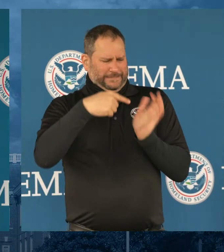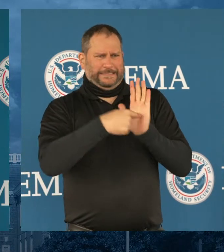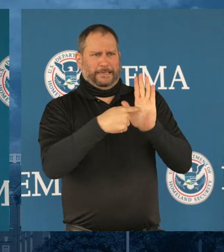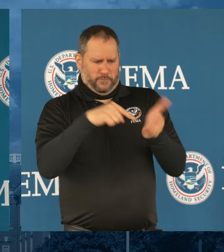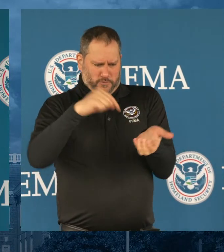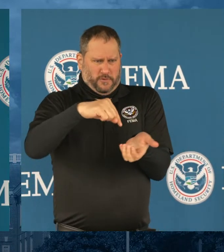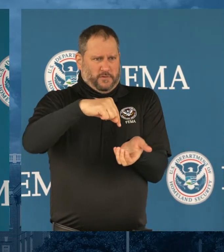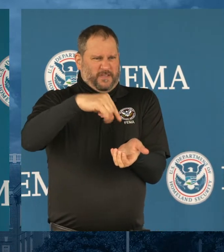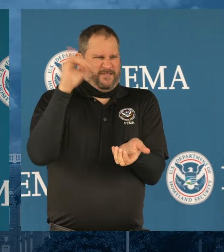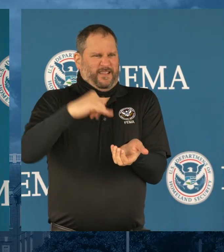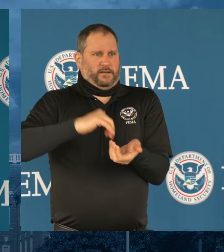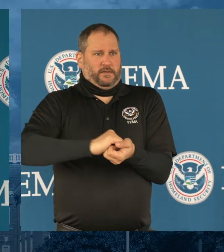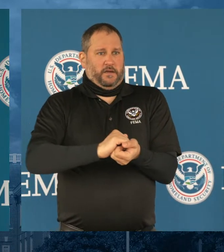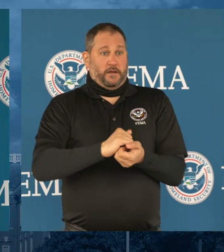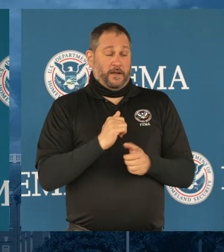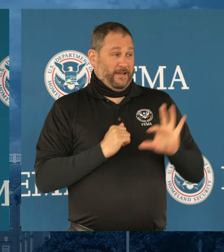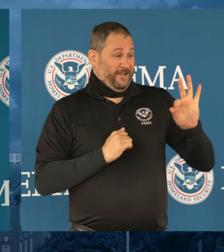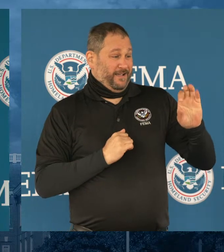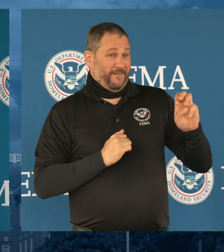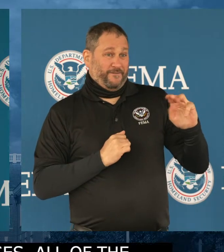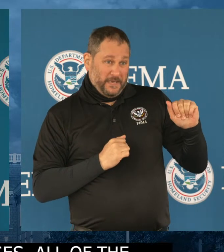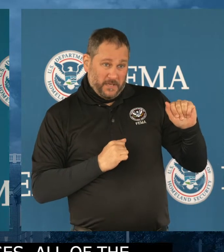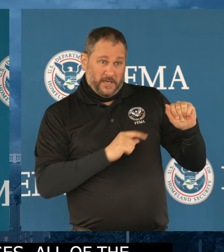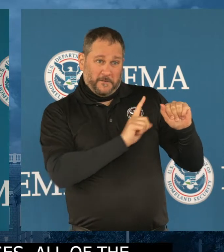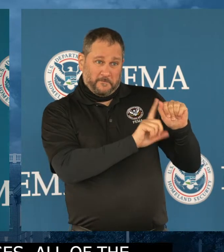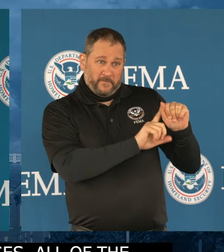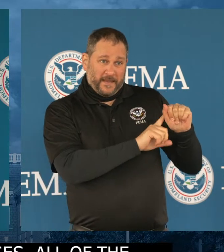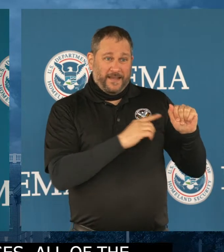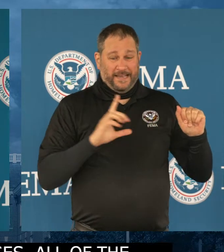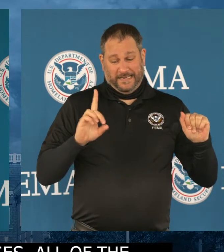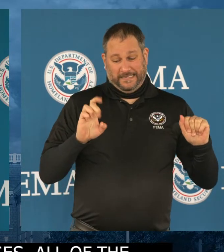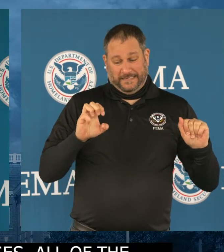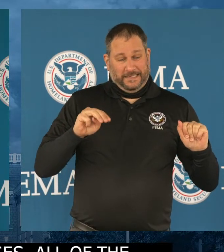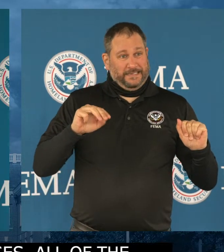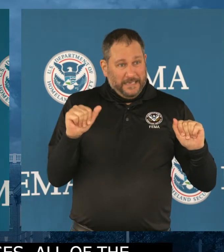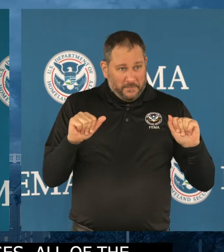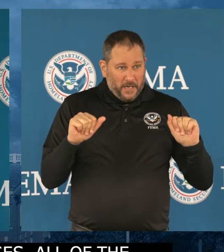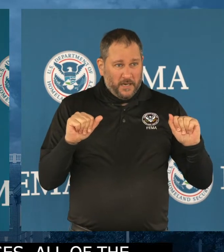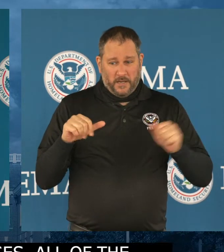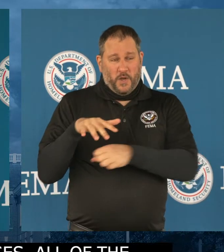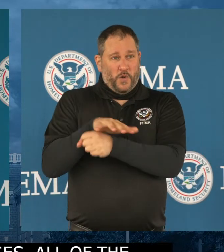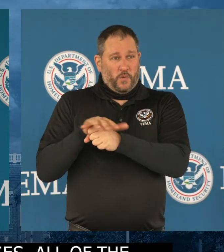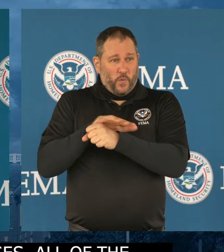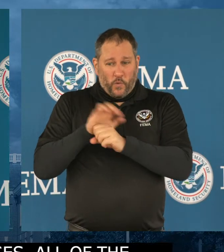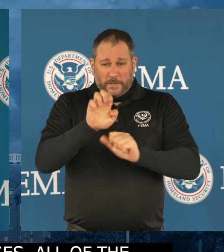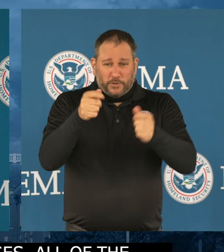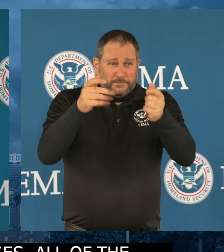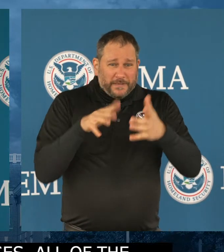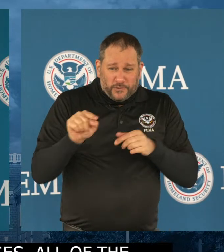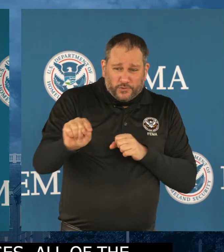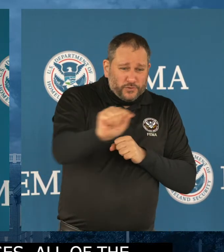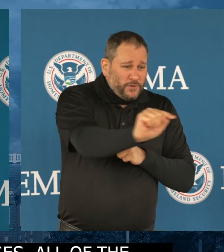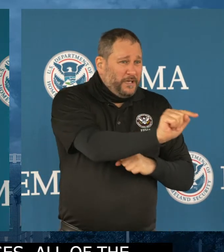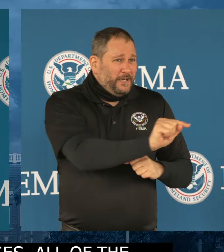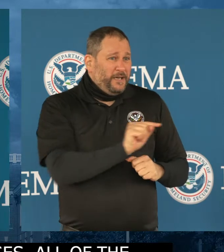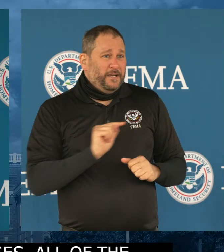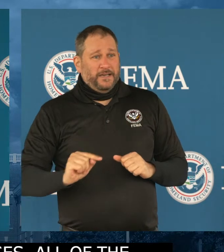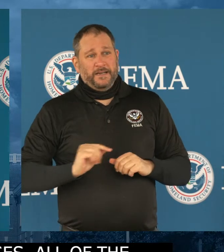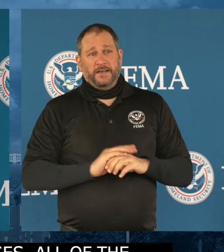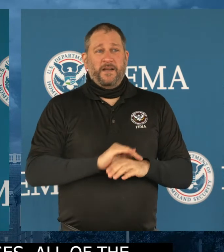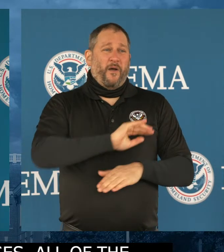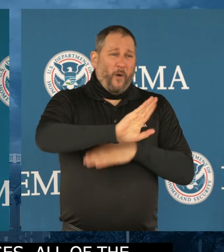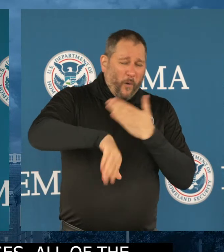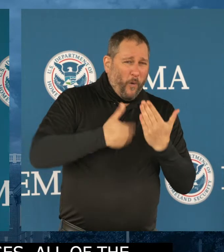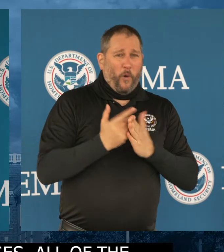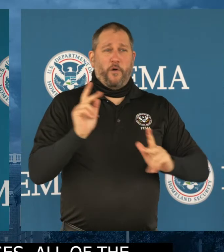between FEMA and DEMA, our local emergency management agency, and all the folks that